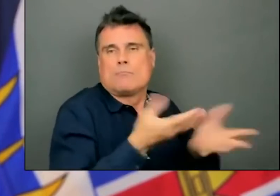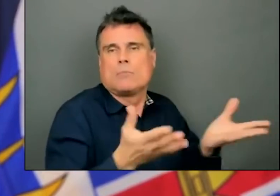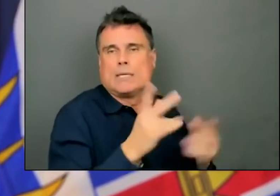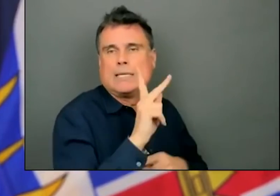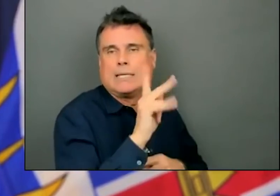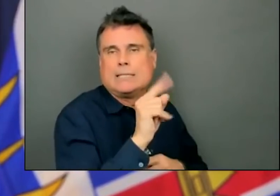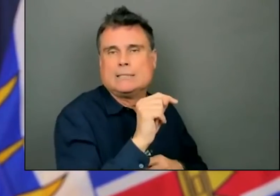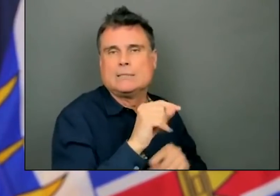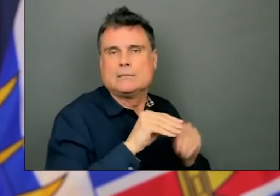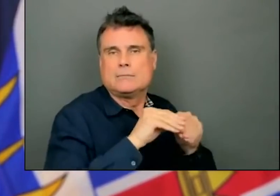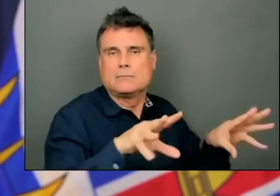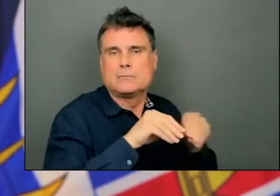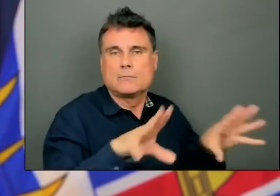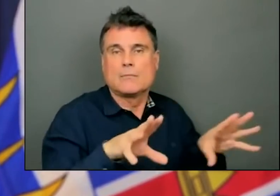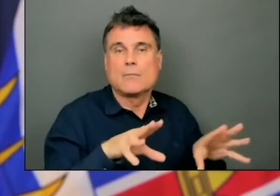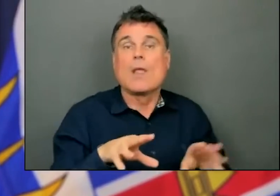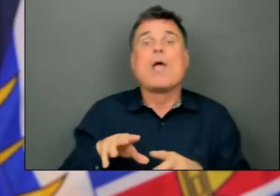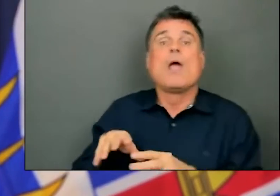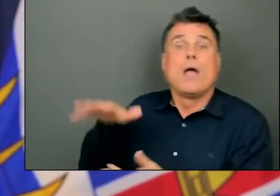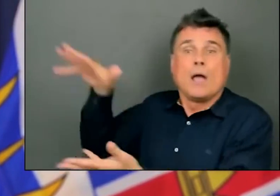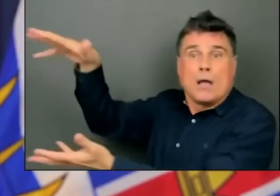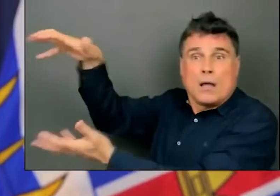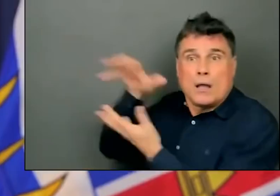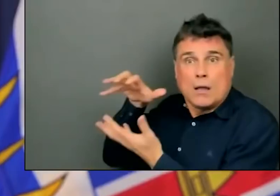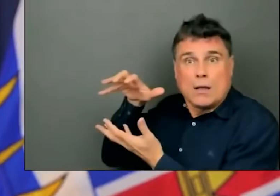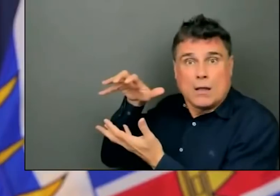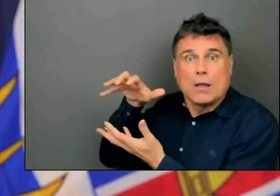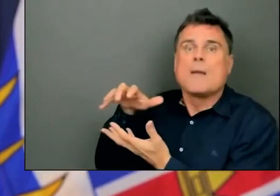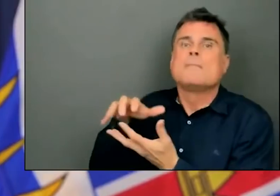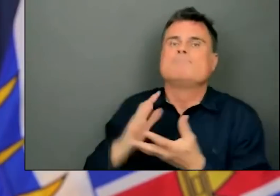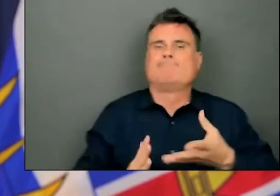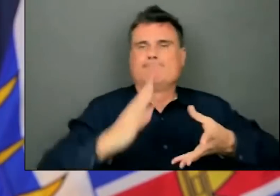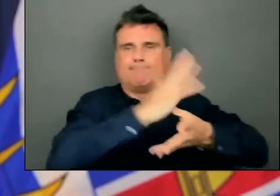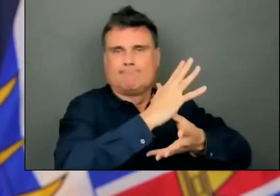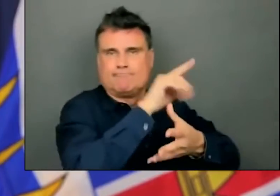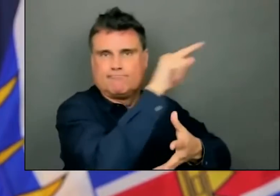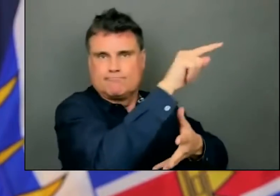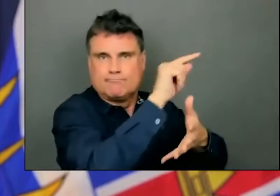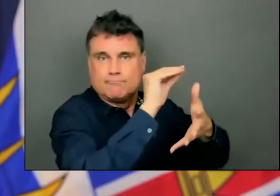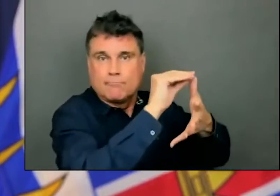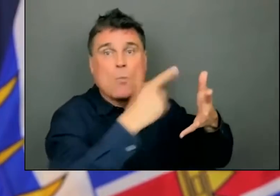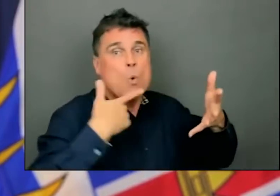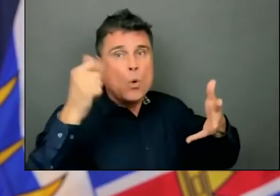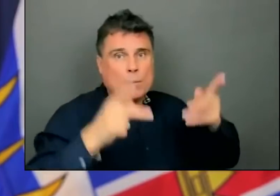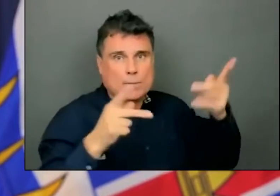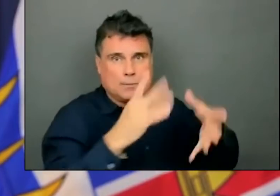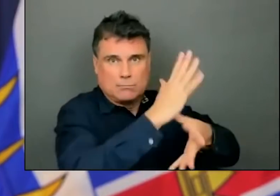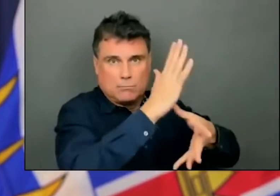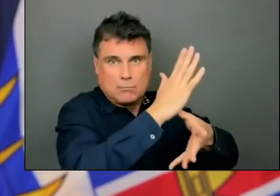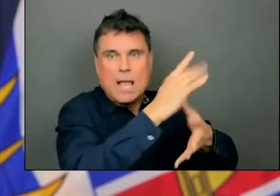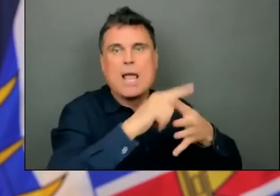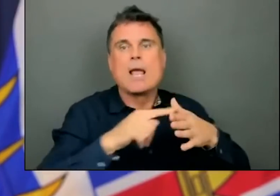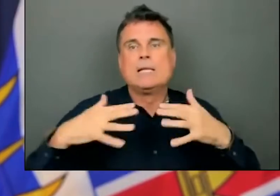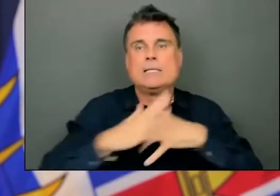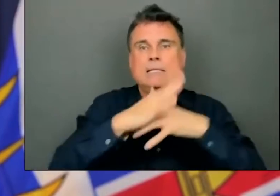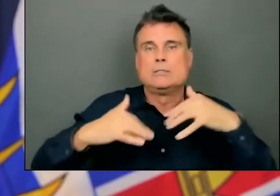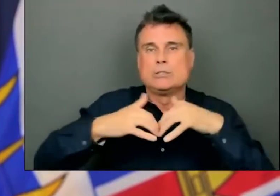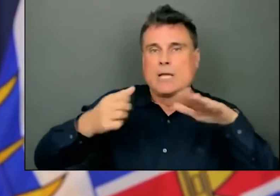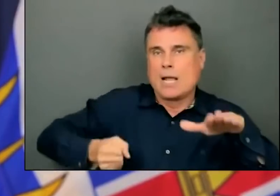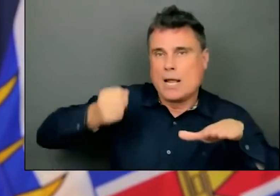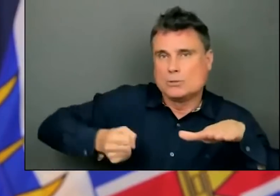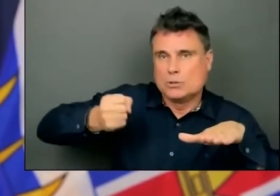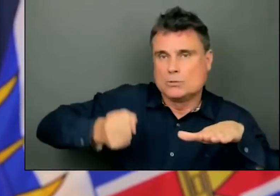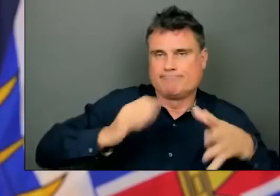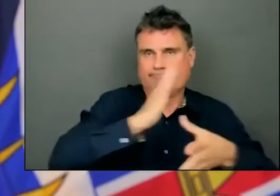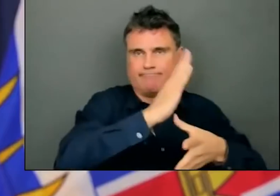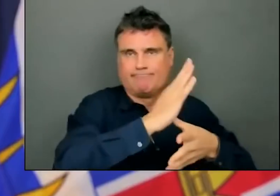in, we're prioritizing it and making it easy for elders and seniors to get access as well. And where it will be important